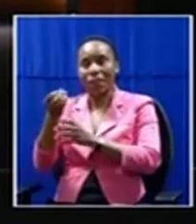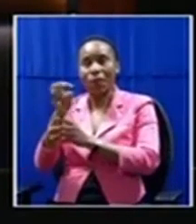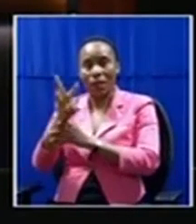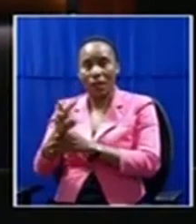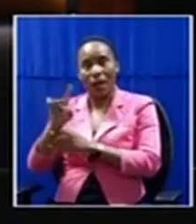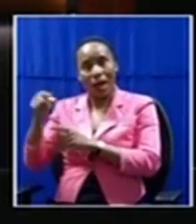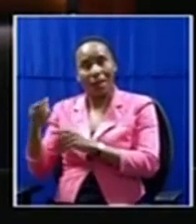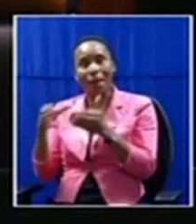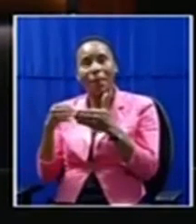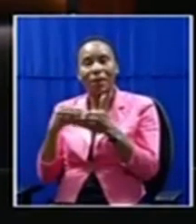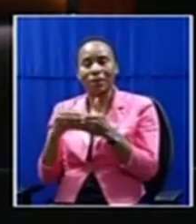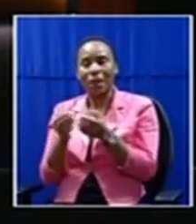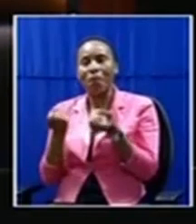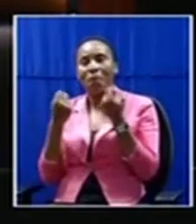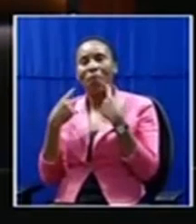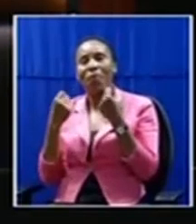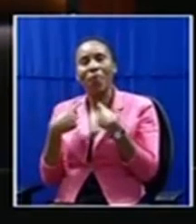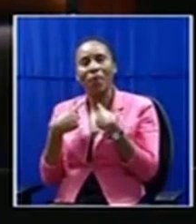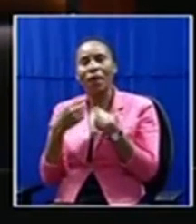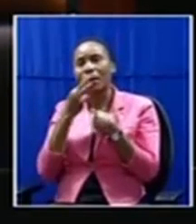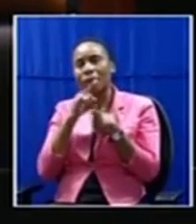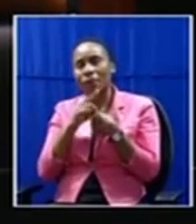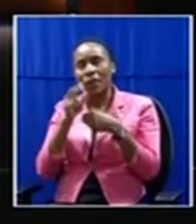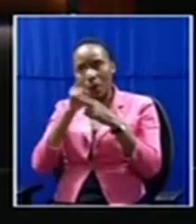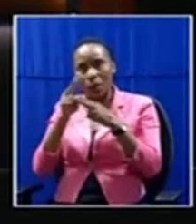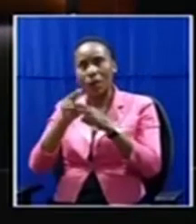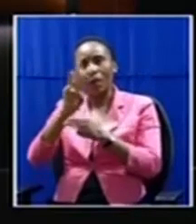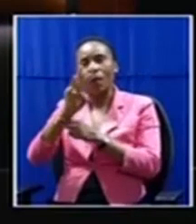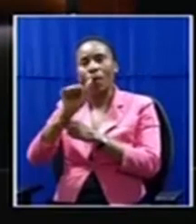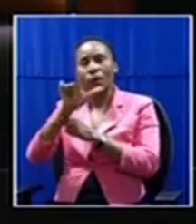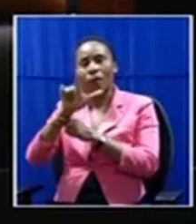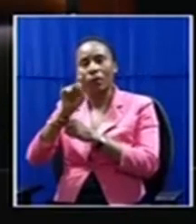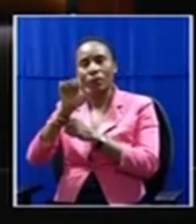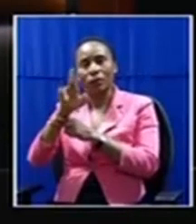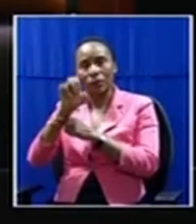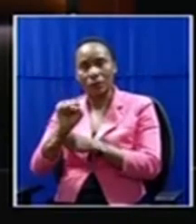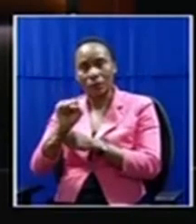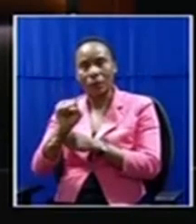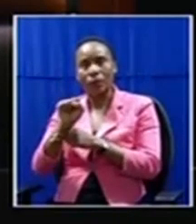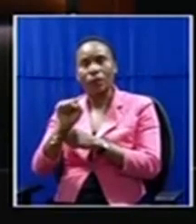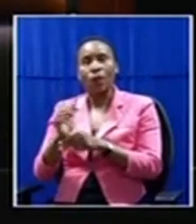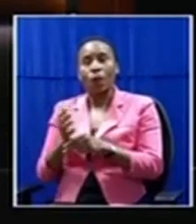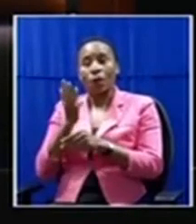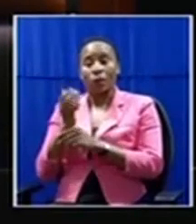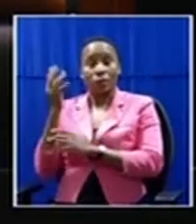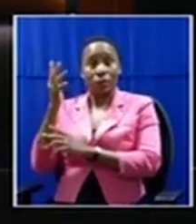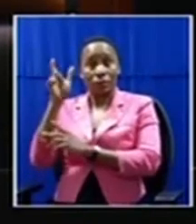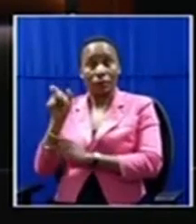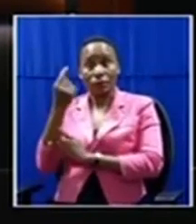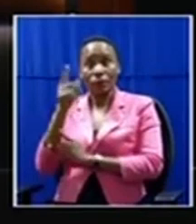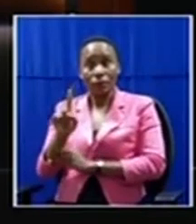Other members did not understand why Honorable Waters wanted the Speaker